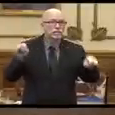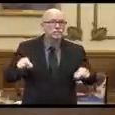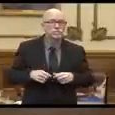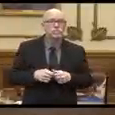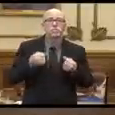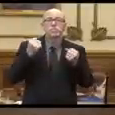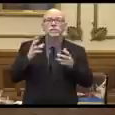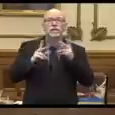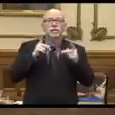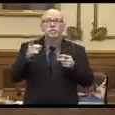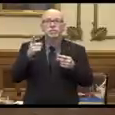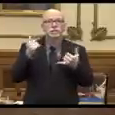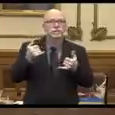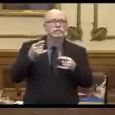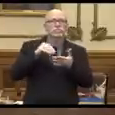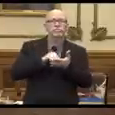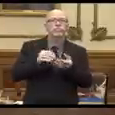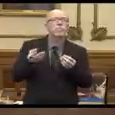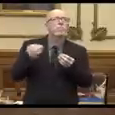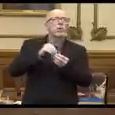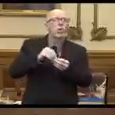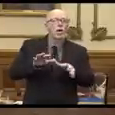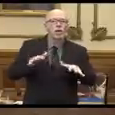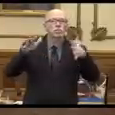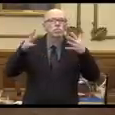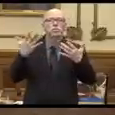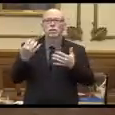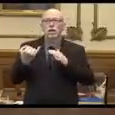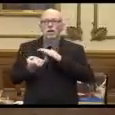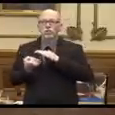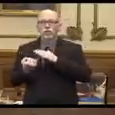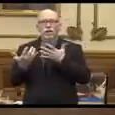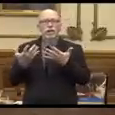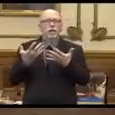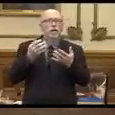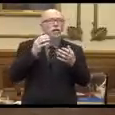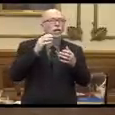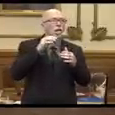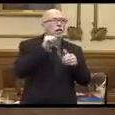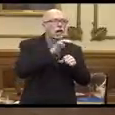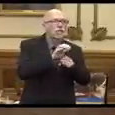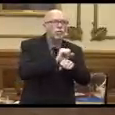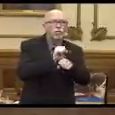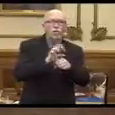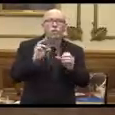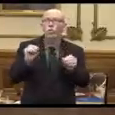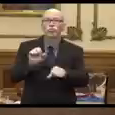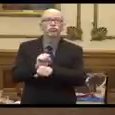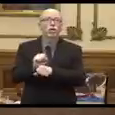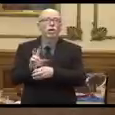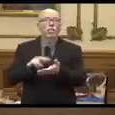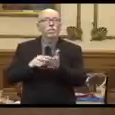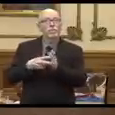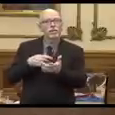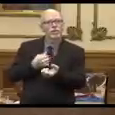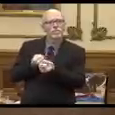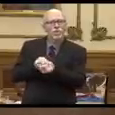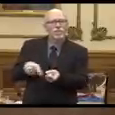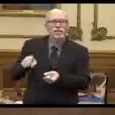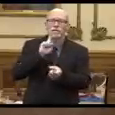are confronting increased anxiety, isolation, underemployment, or unemployment. This makes our support for them more important than